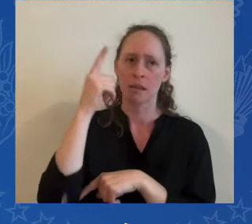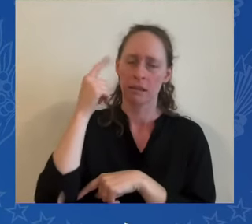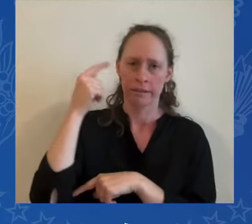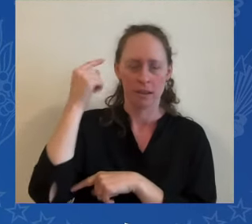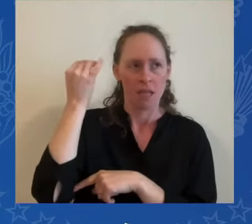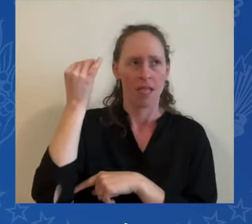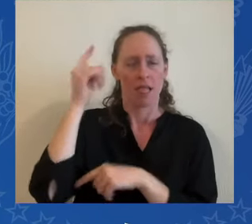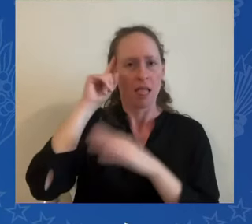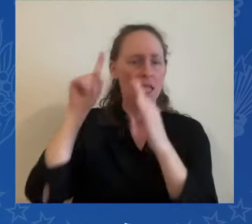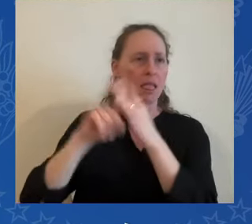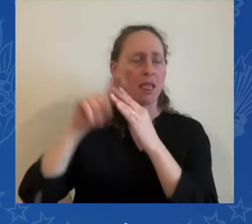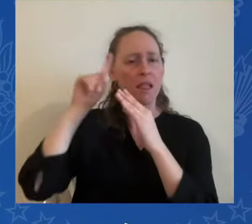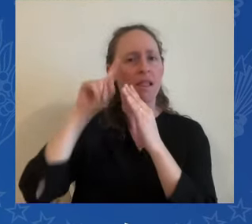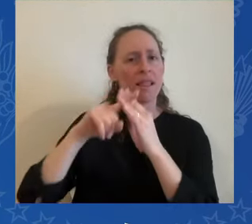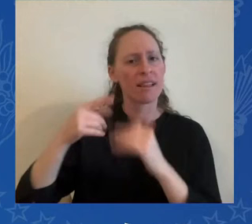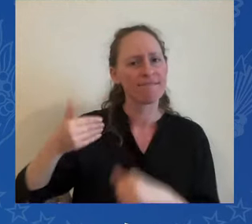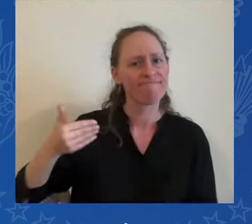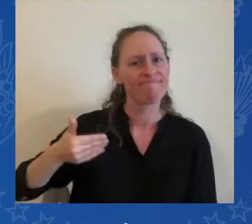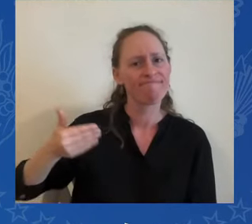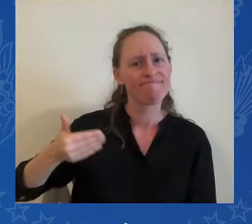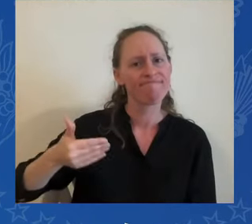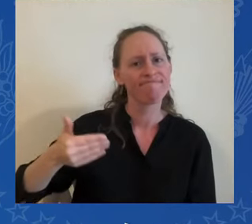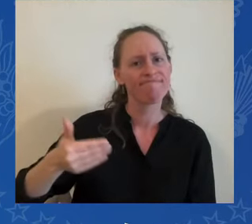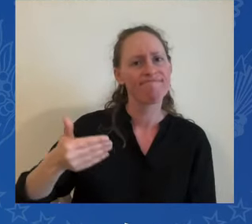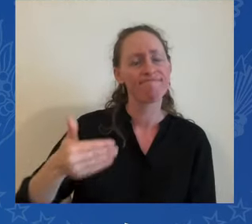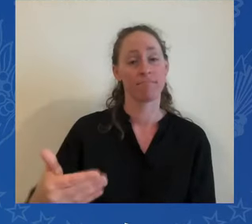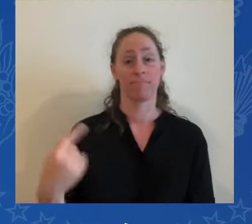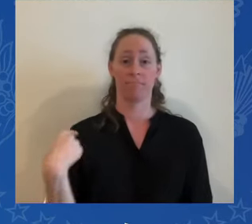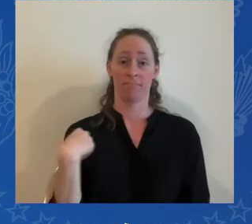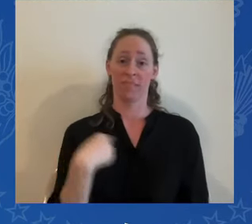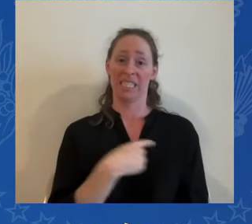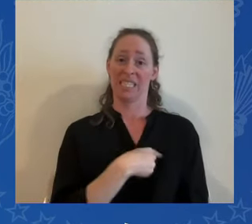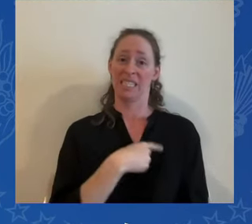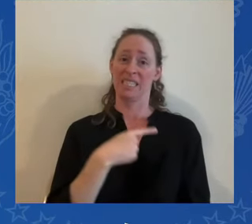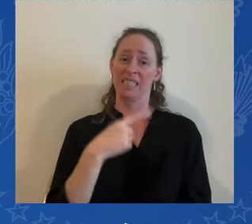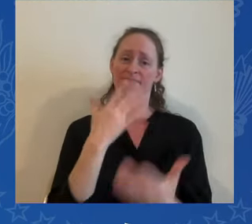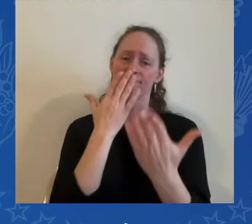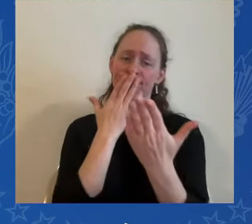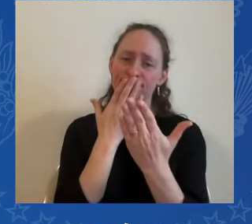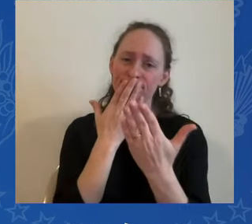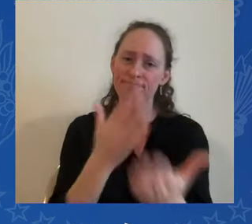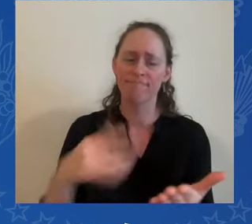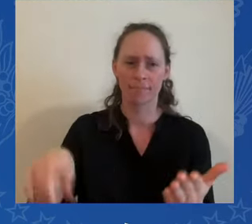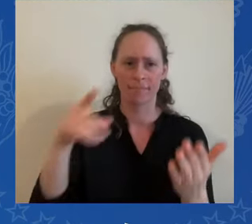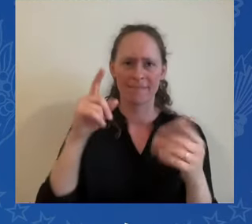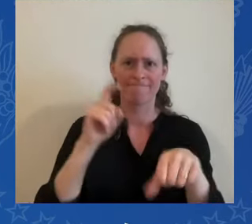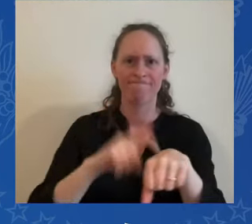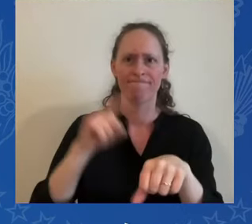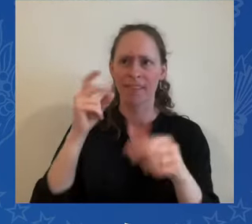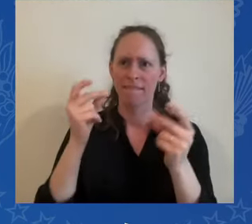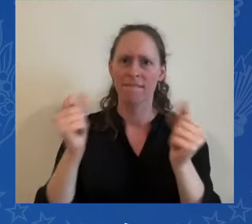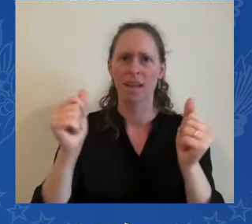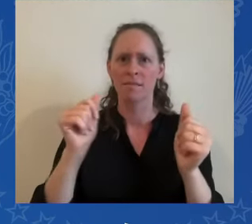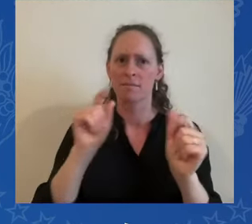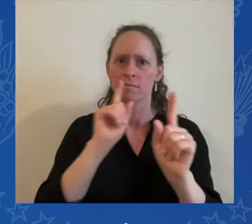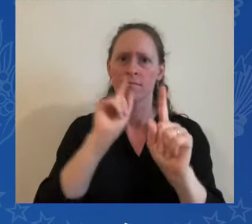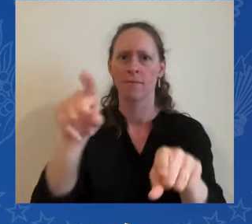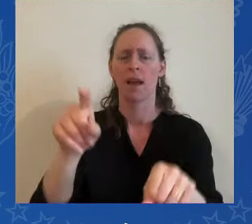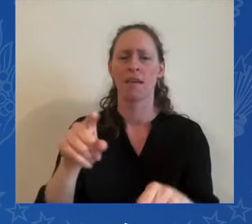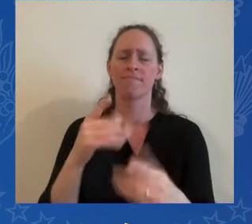swift action, and courage under fire that he demonstrated. So let me close with this. There's no greater responsibility of